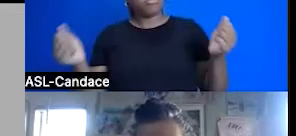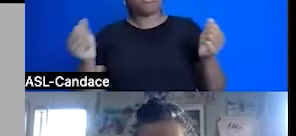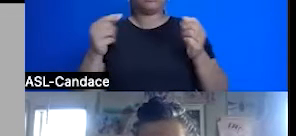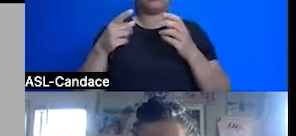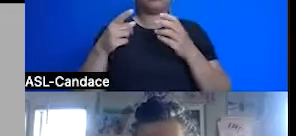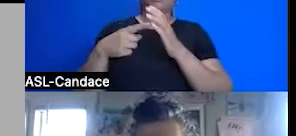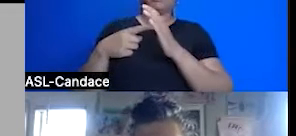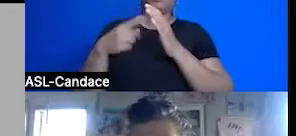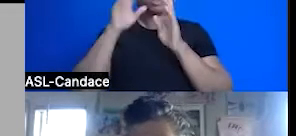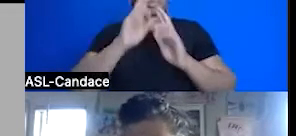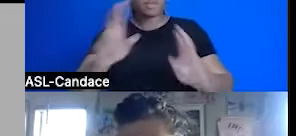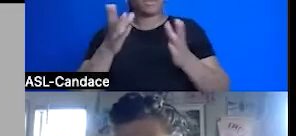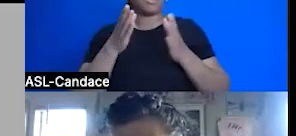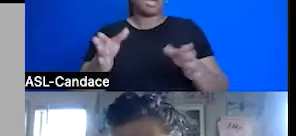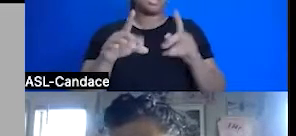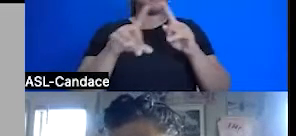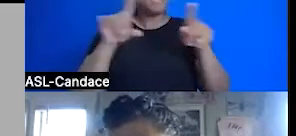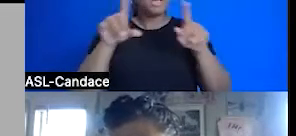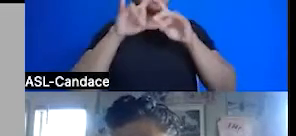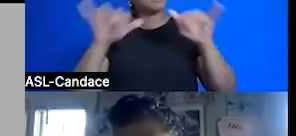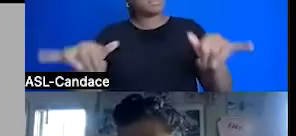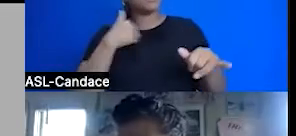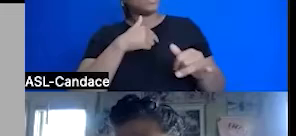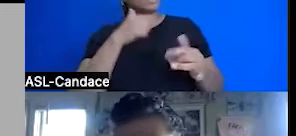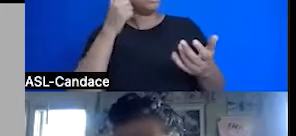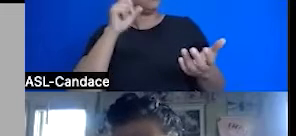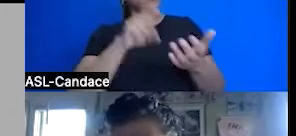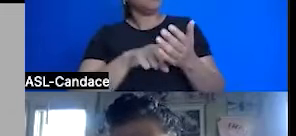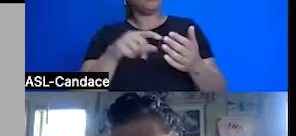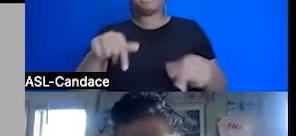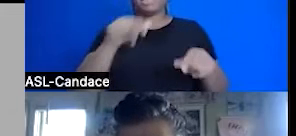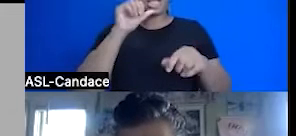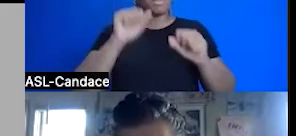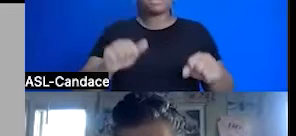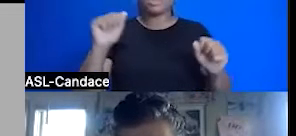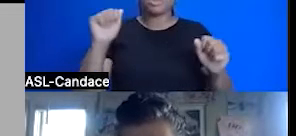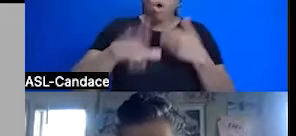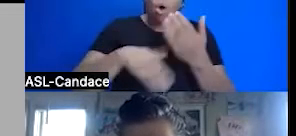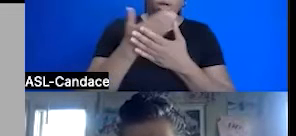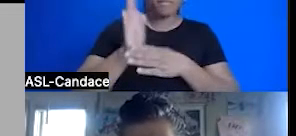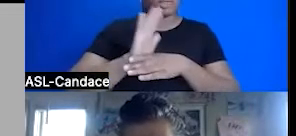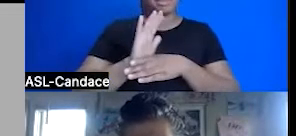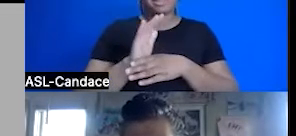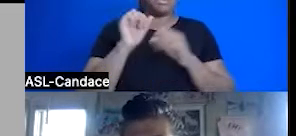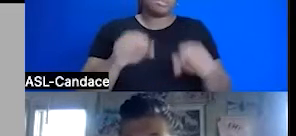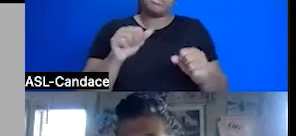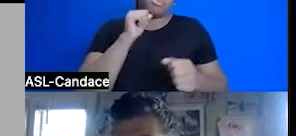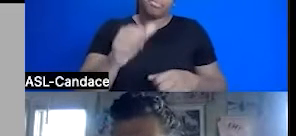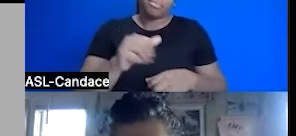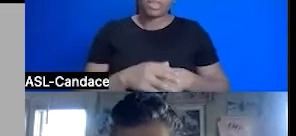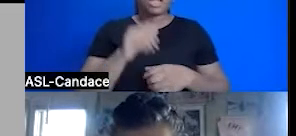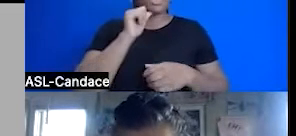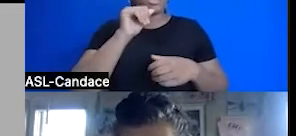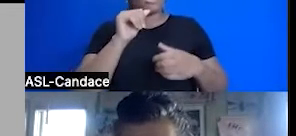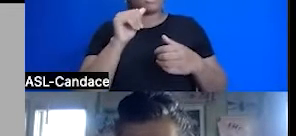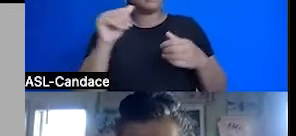manner. But at the same time, we also acknowledge that this is not possible on all films. And not